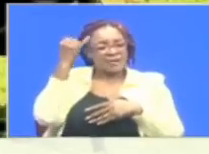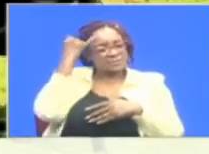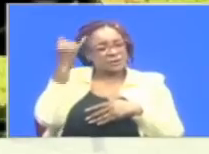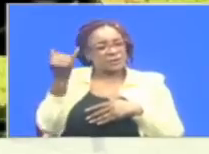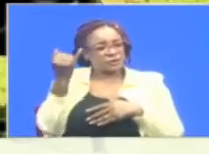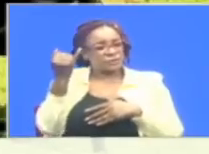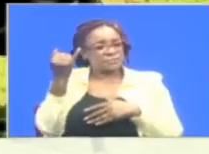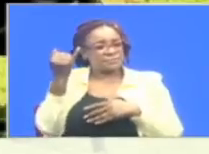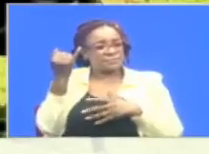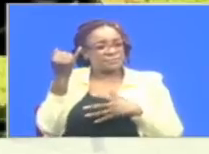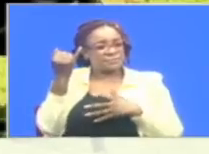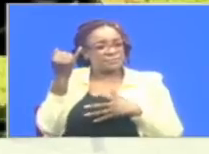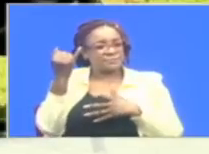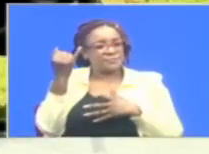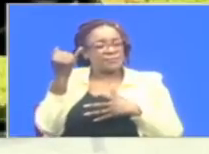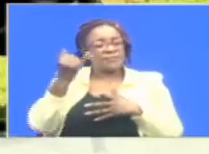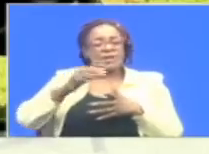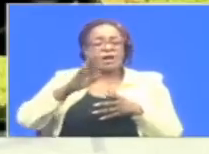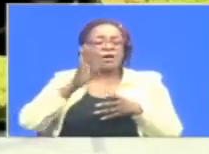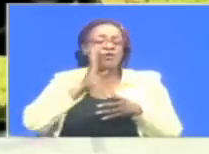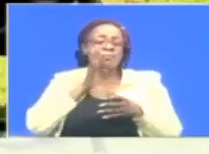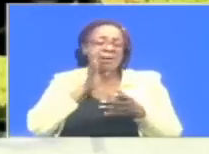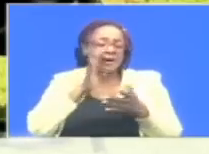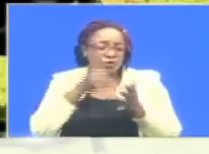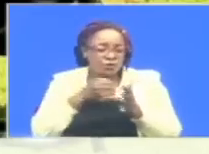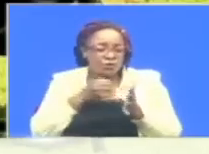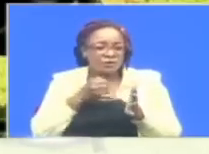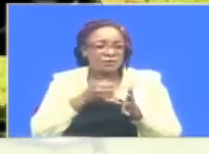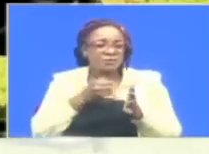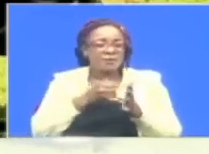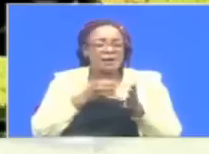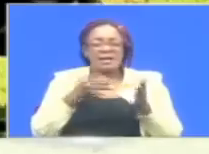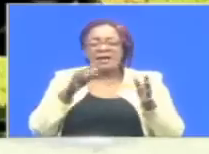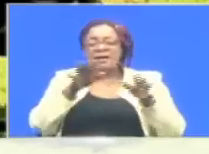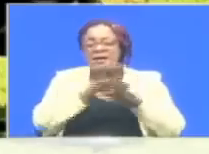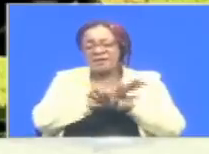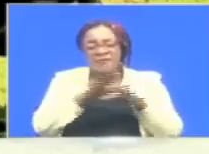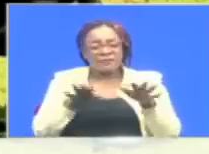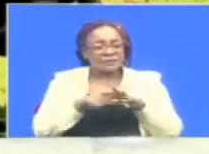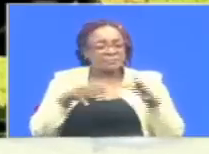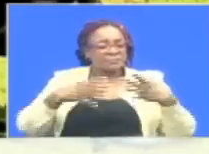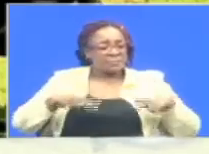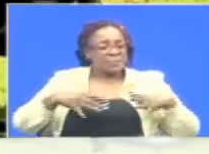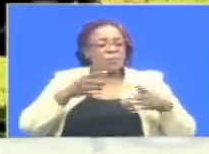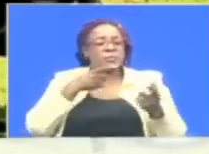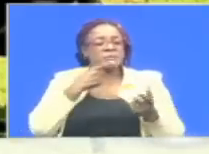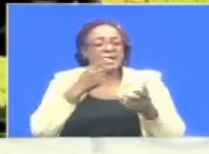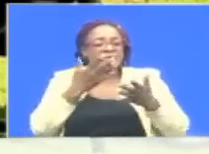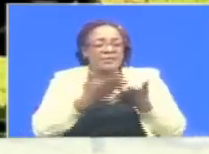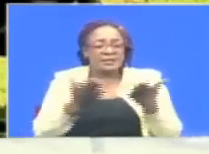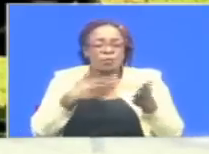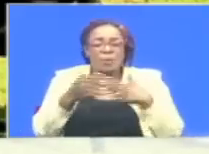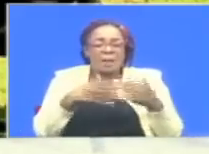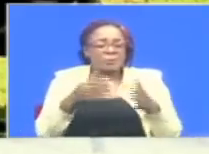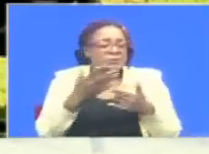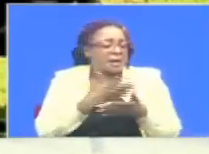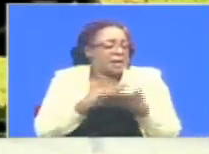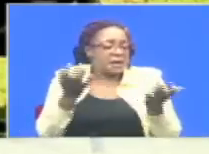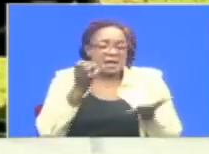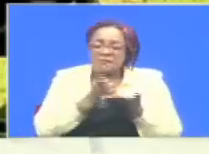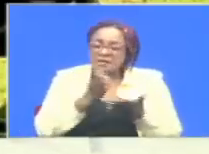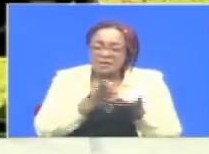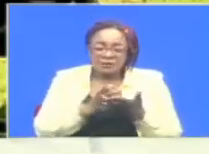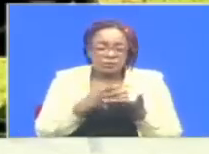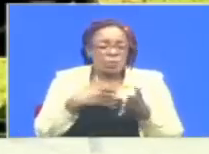very high density rumors, and all manner of things. People say things without any iota of evidence,